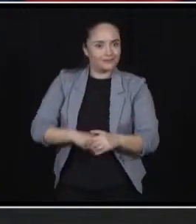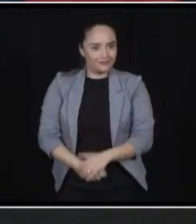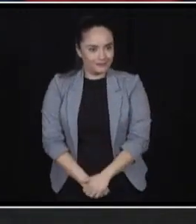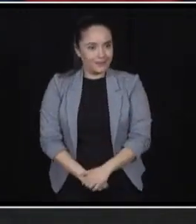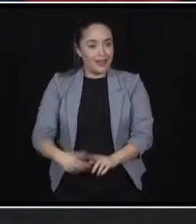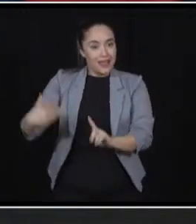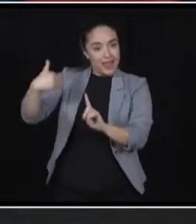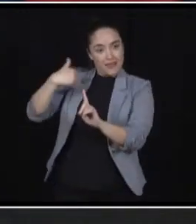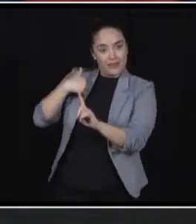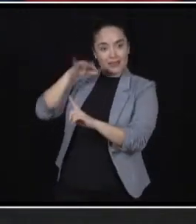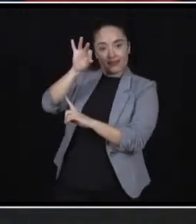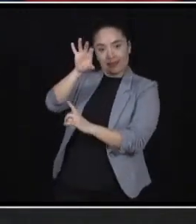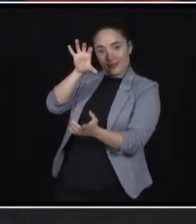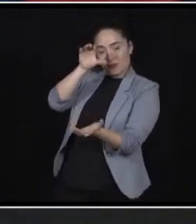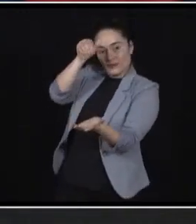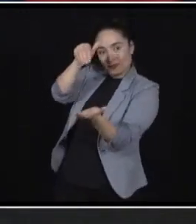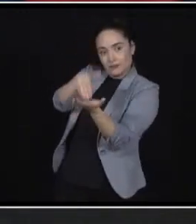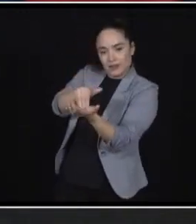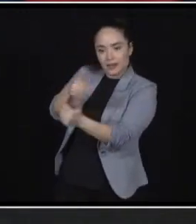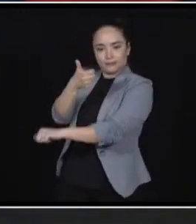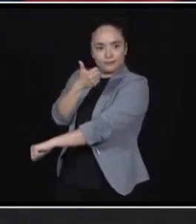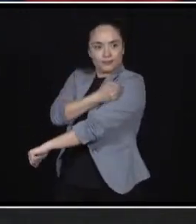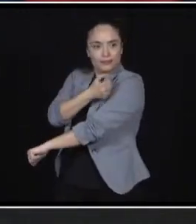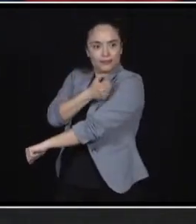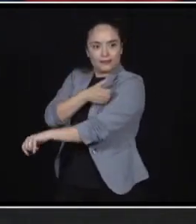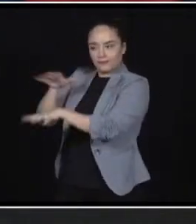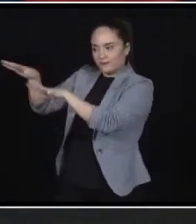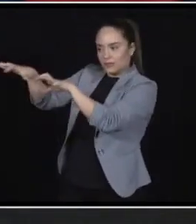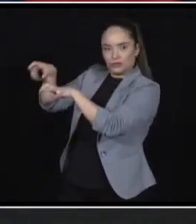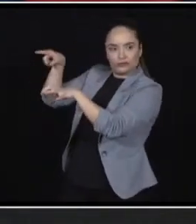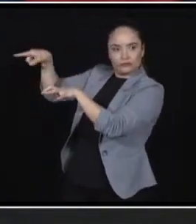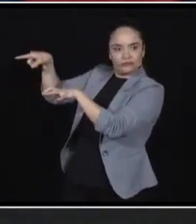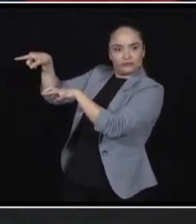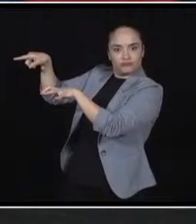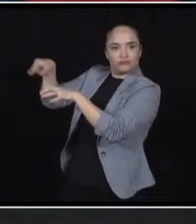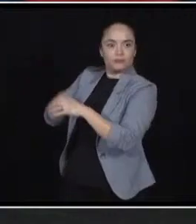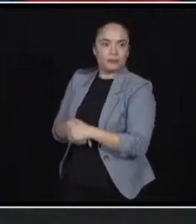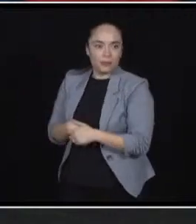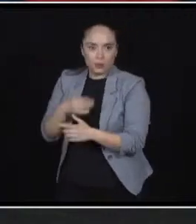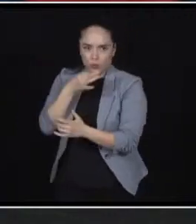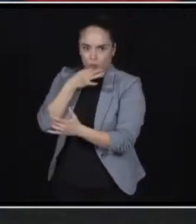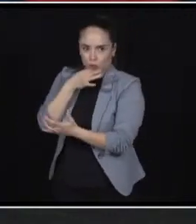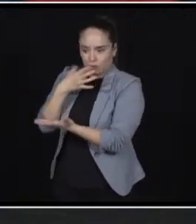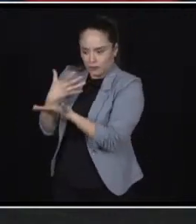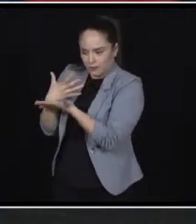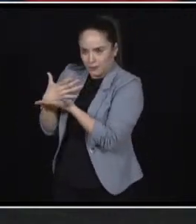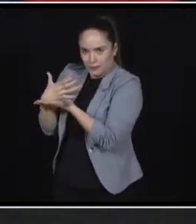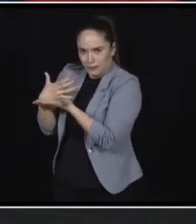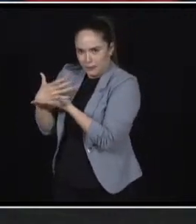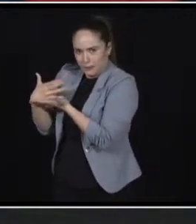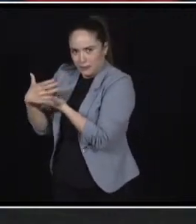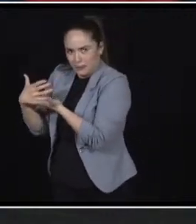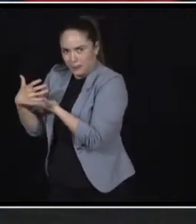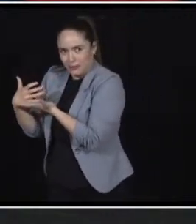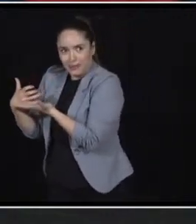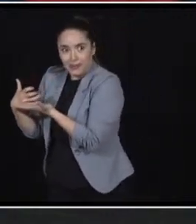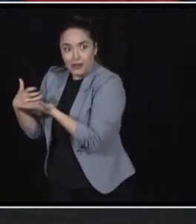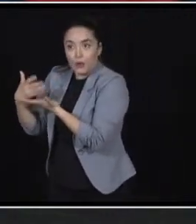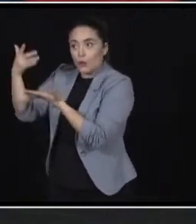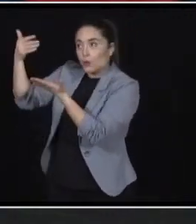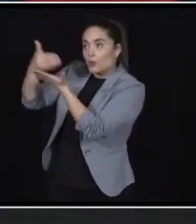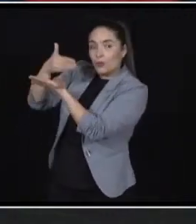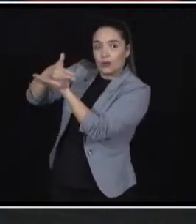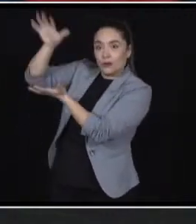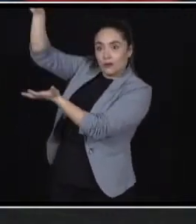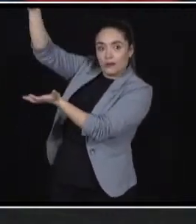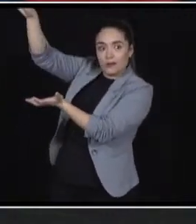through in the next little while. As long as we get those vaccines, then we're going to be able to hit